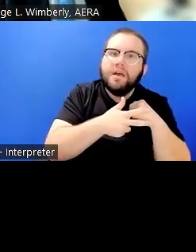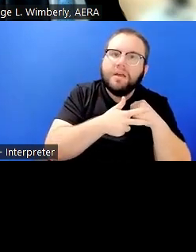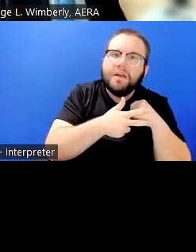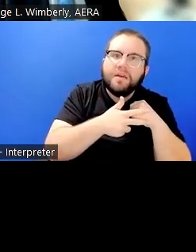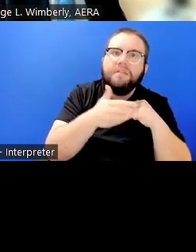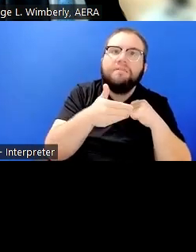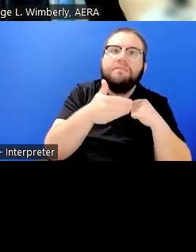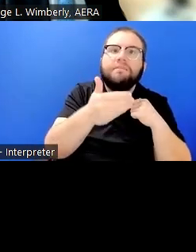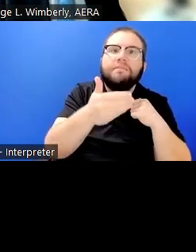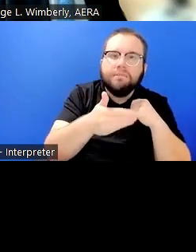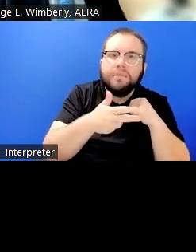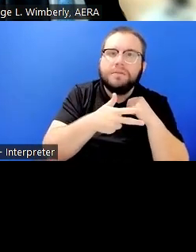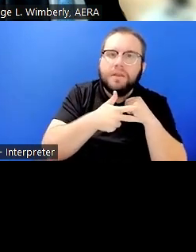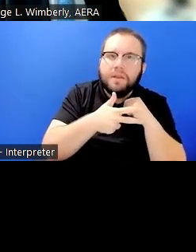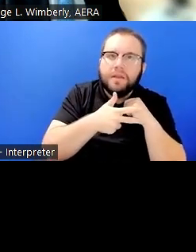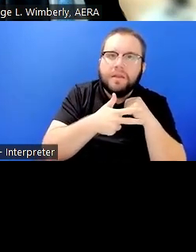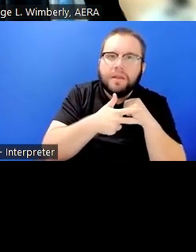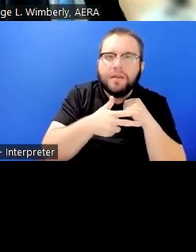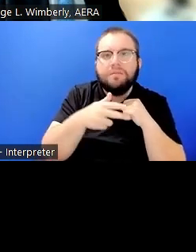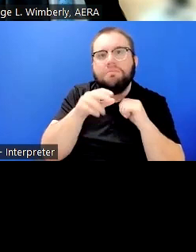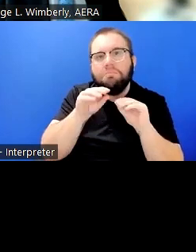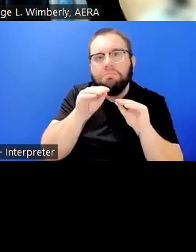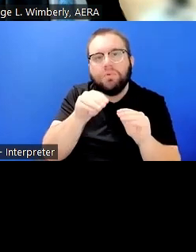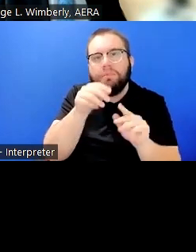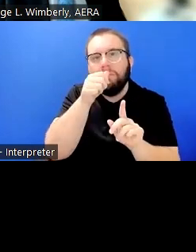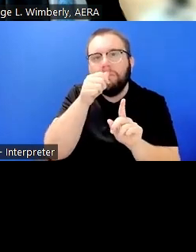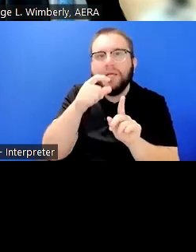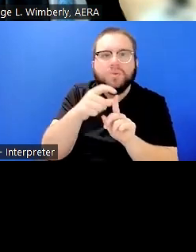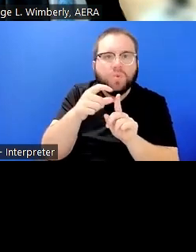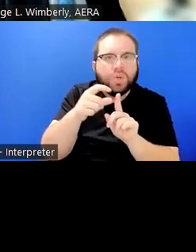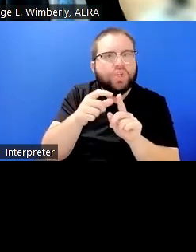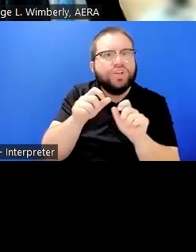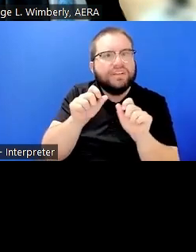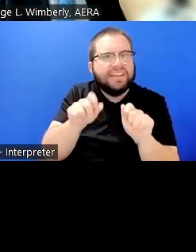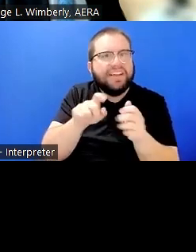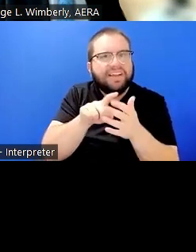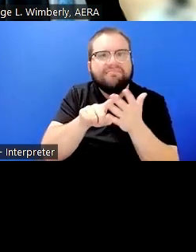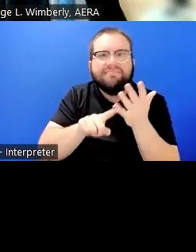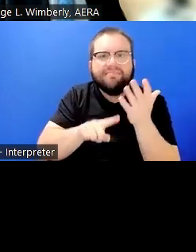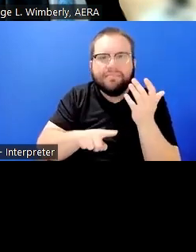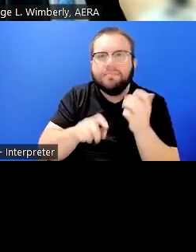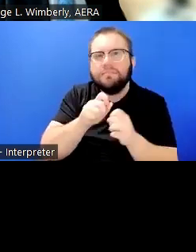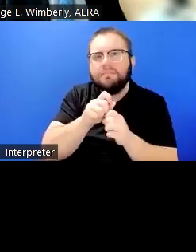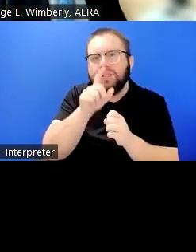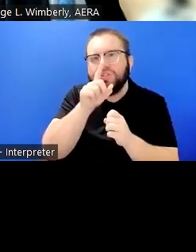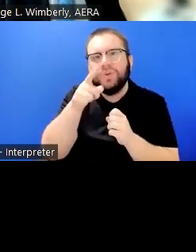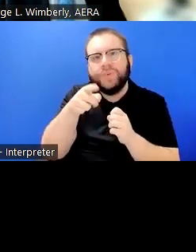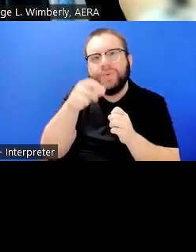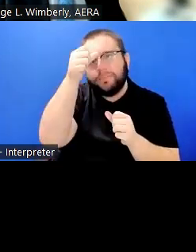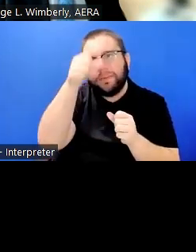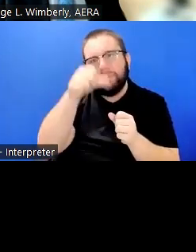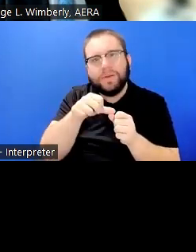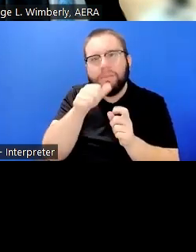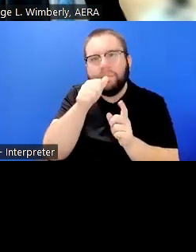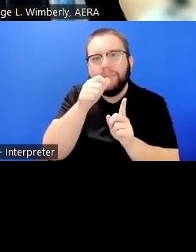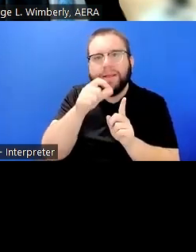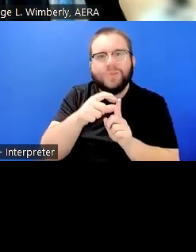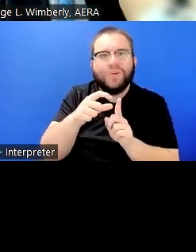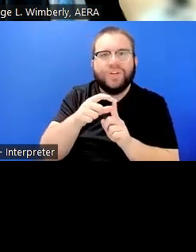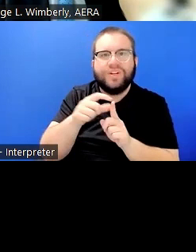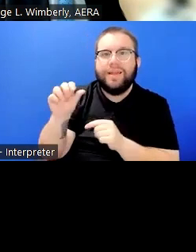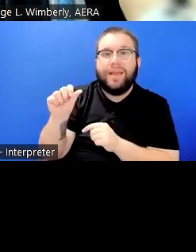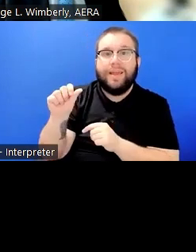it, you actually can save it with a password and all. But please do keep track of your password, because AERA, we